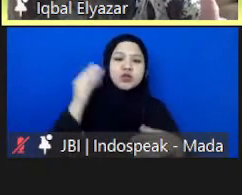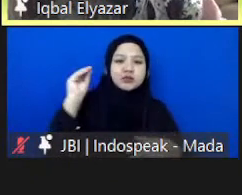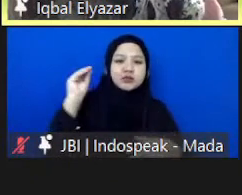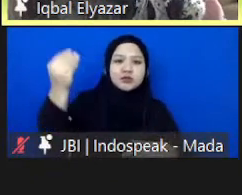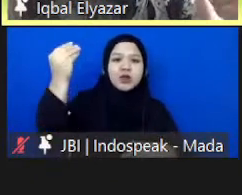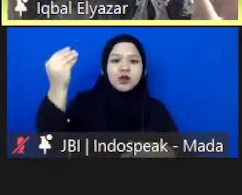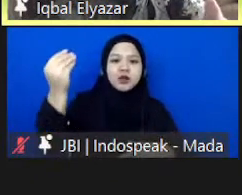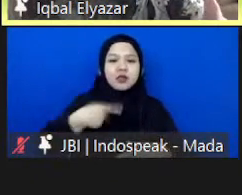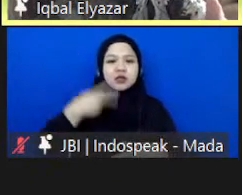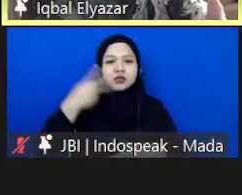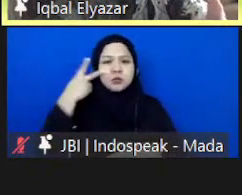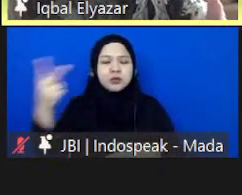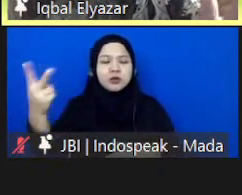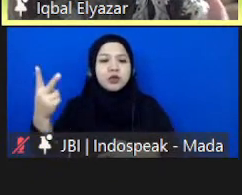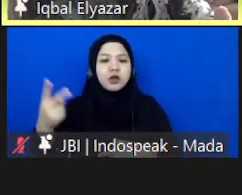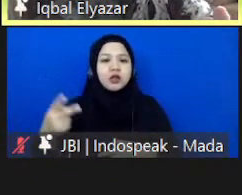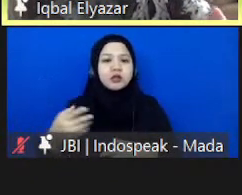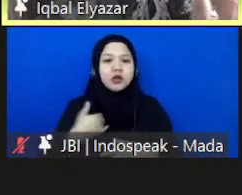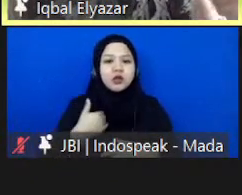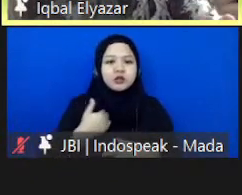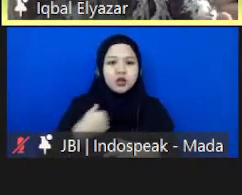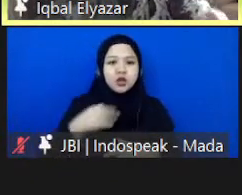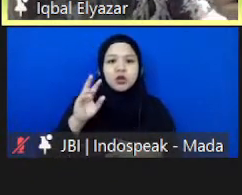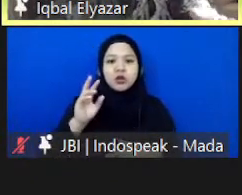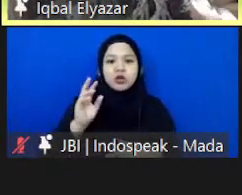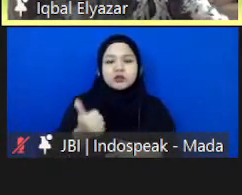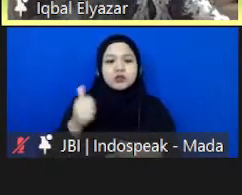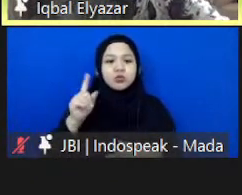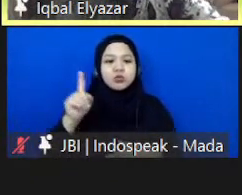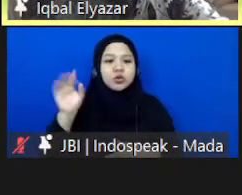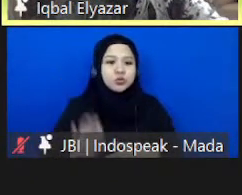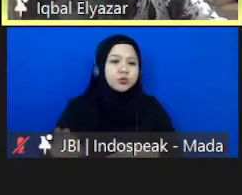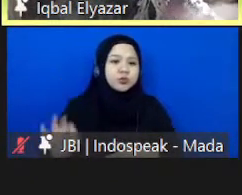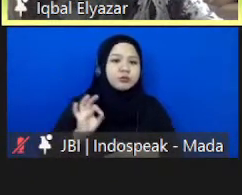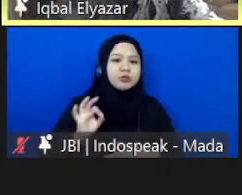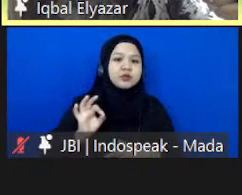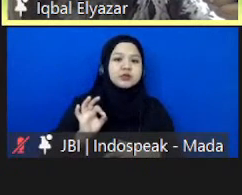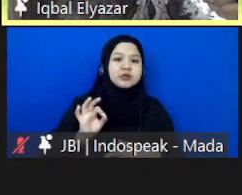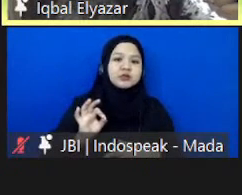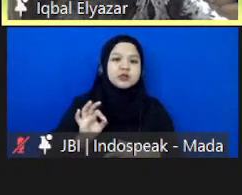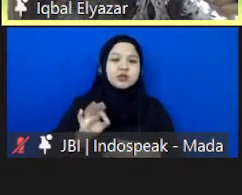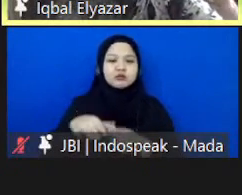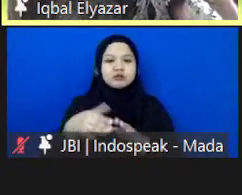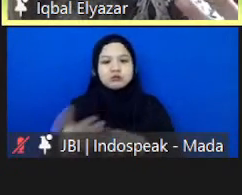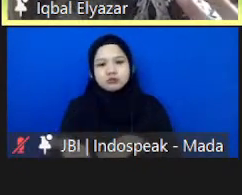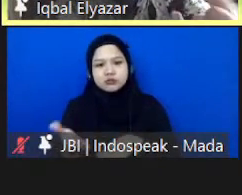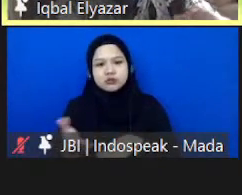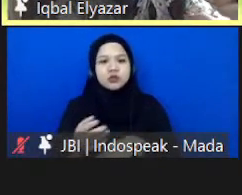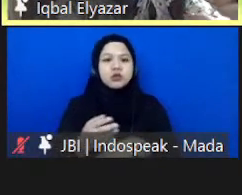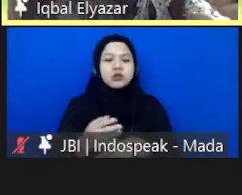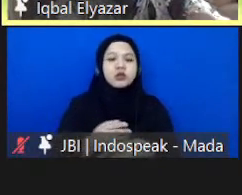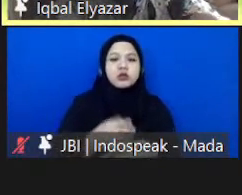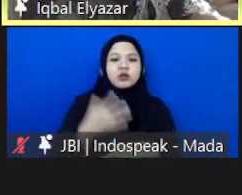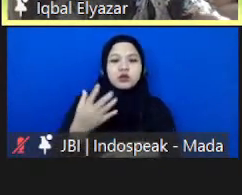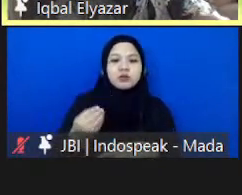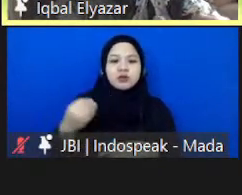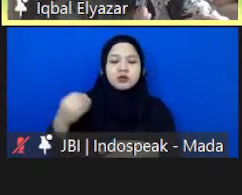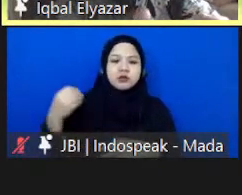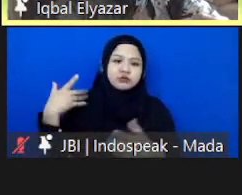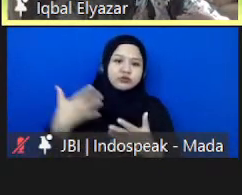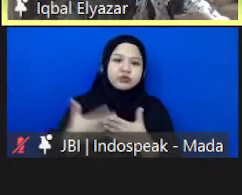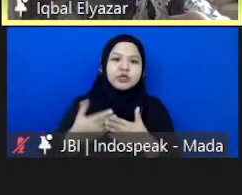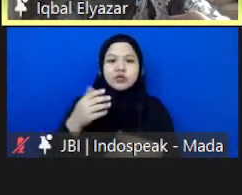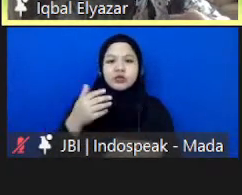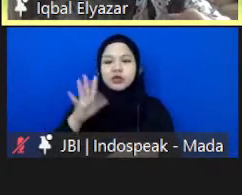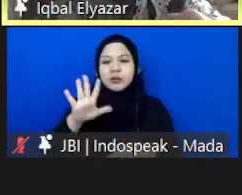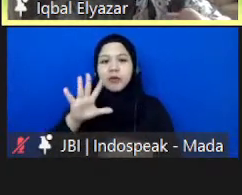saw that 61% of excess burials in 2020. Where did the data come from? The data come from the burial. The data